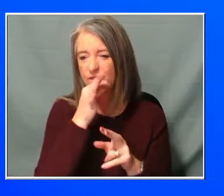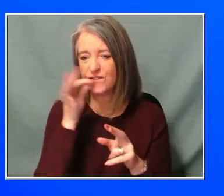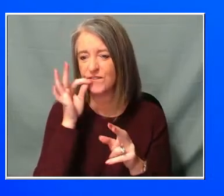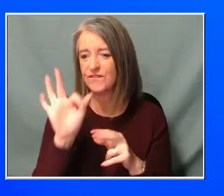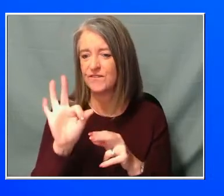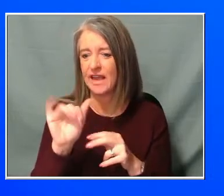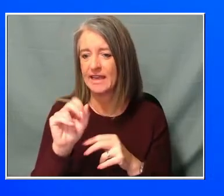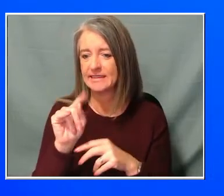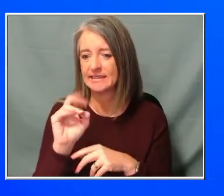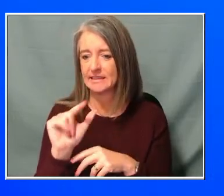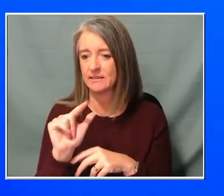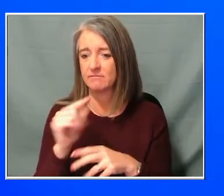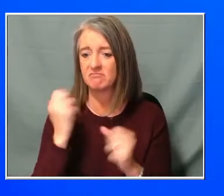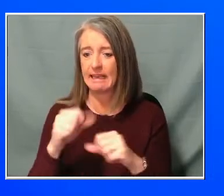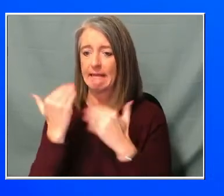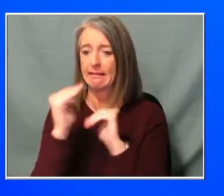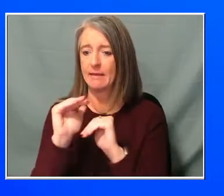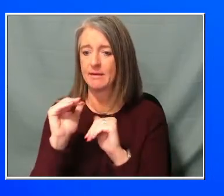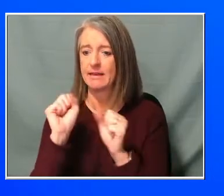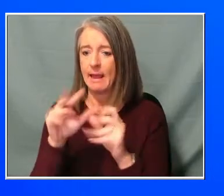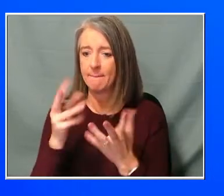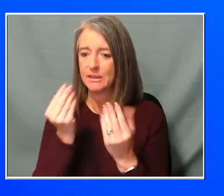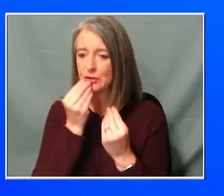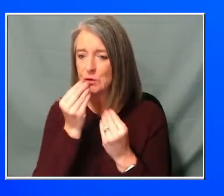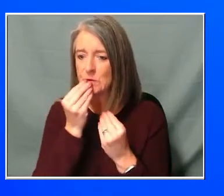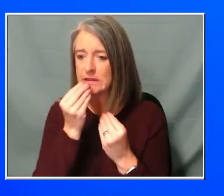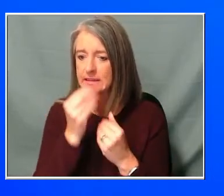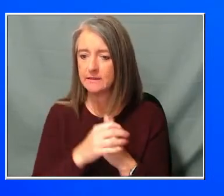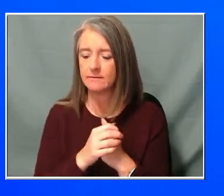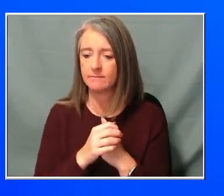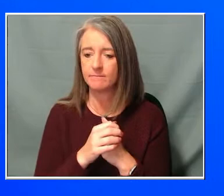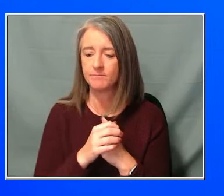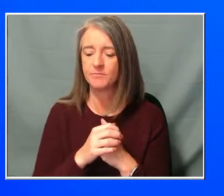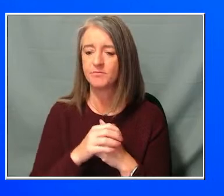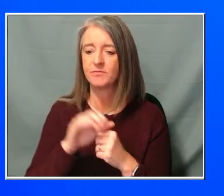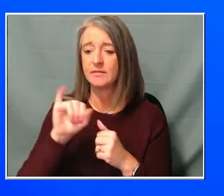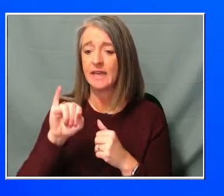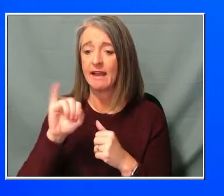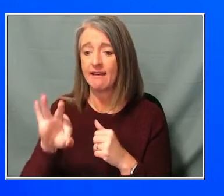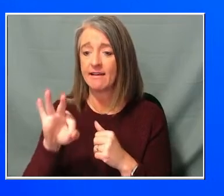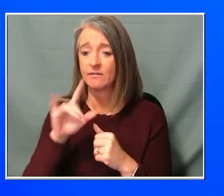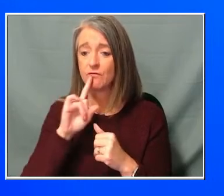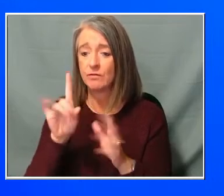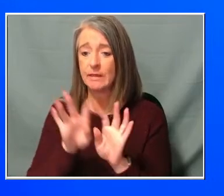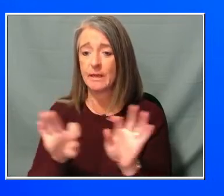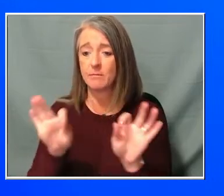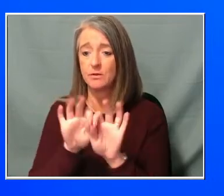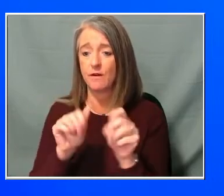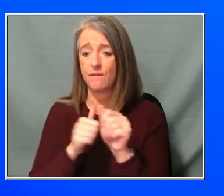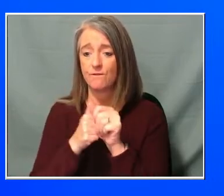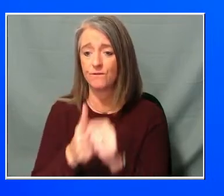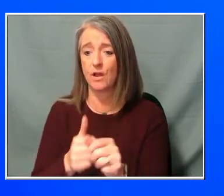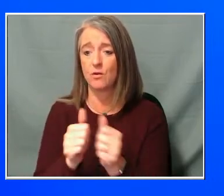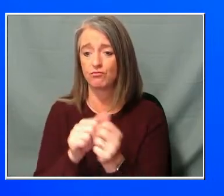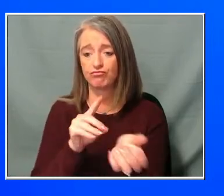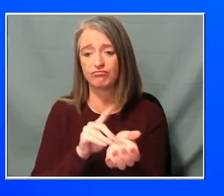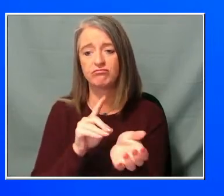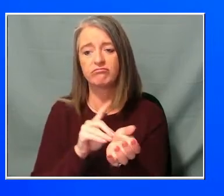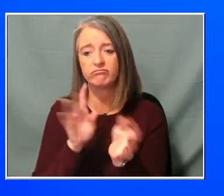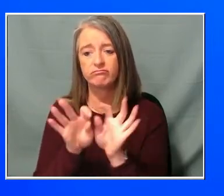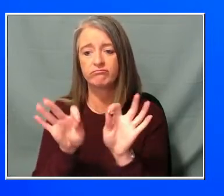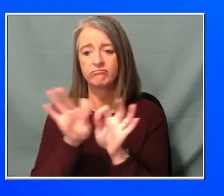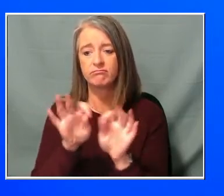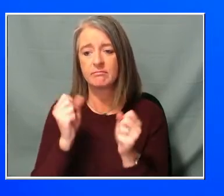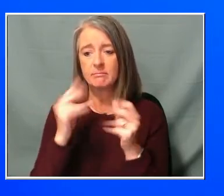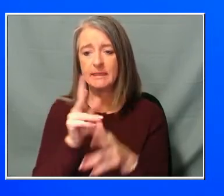their intake and their calories. If someone is doing intermittent fasting, it'll be important for them to follow with their healthcare provider because many